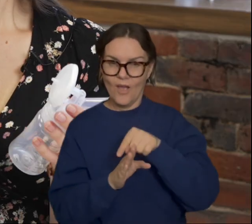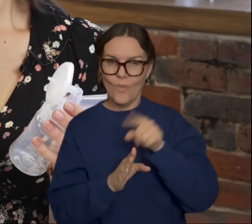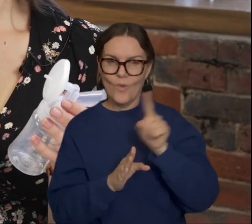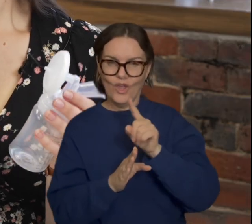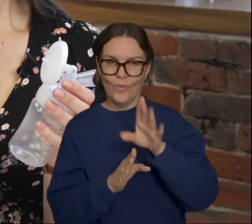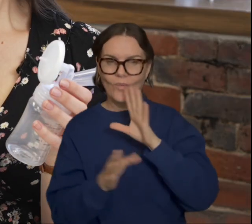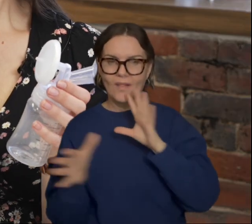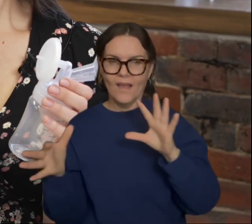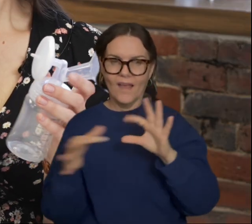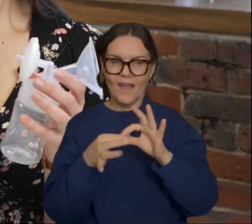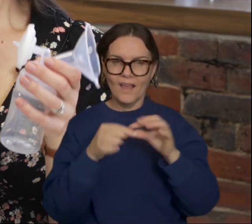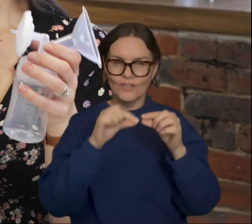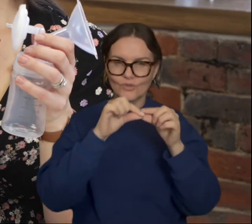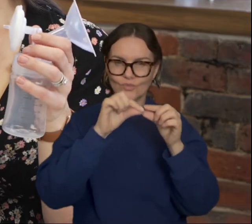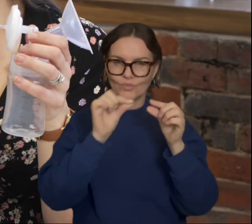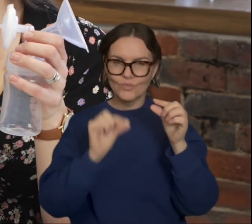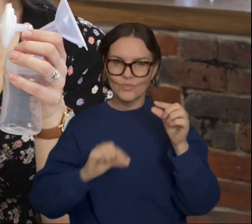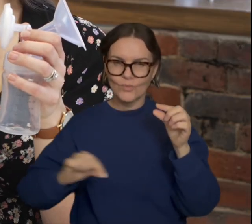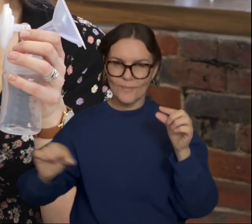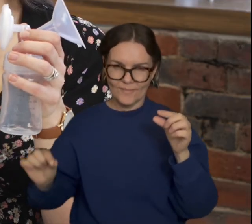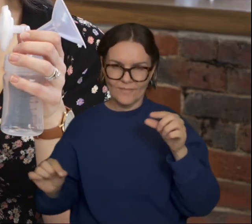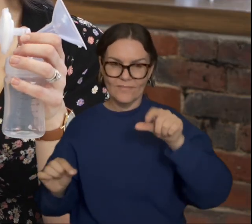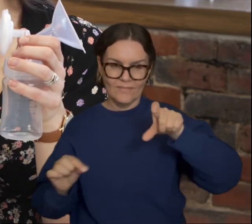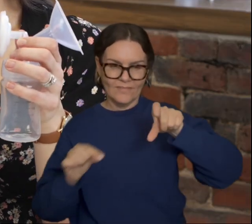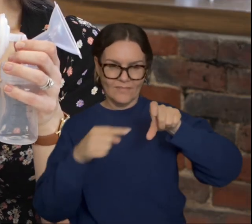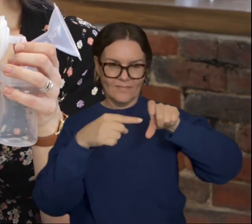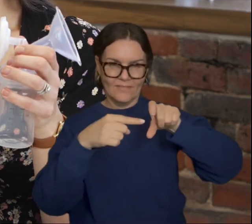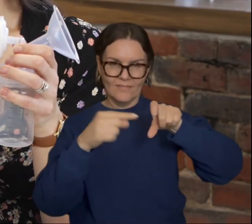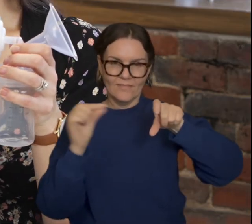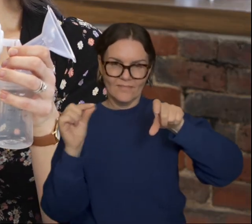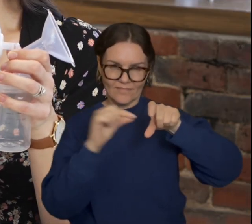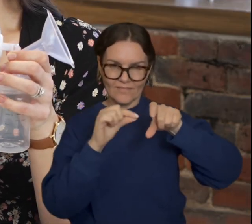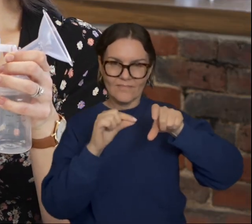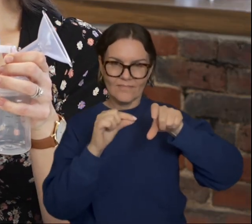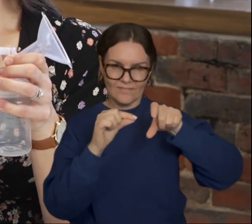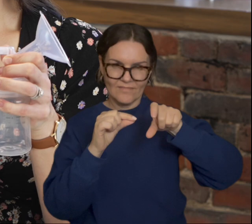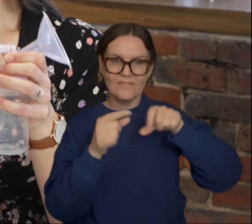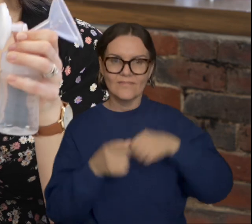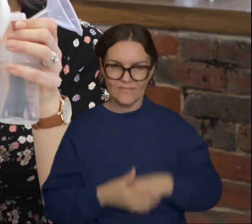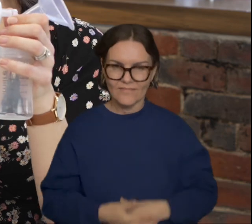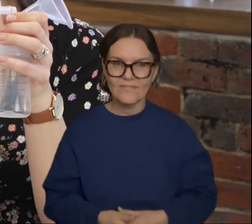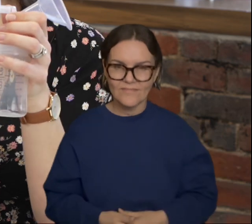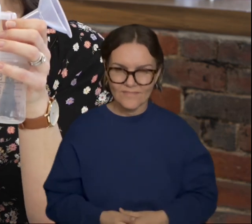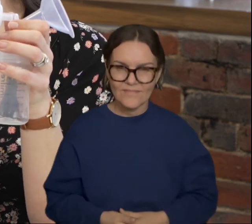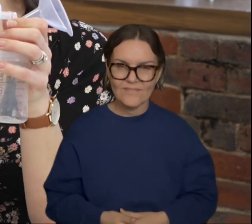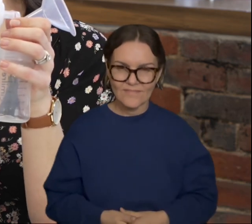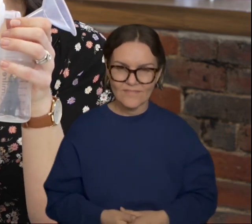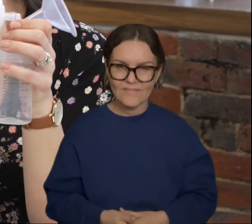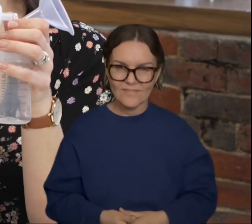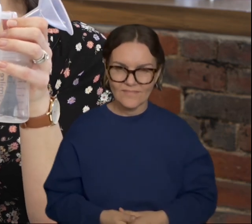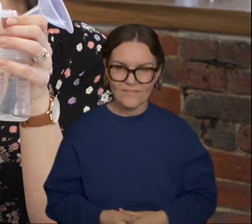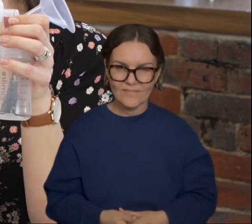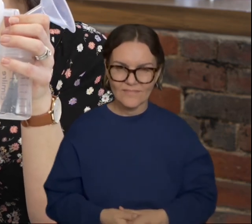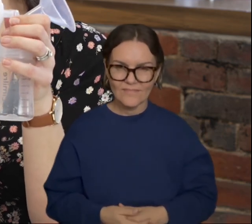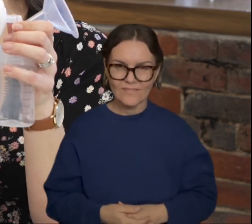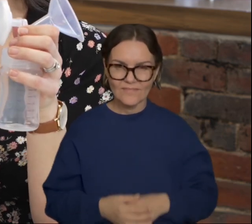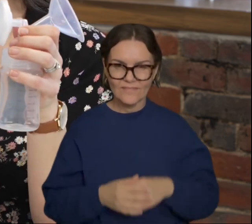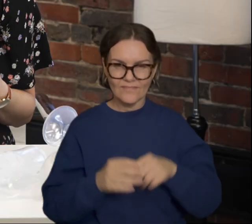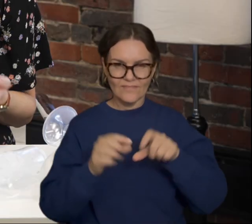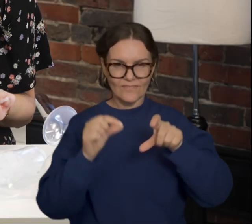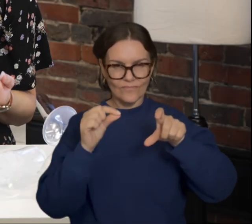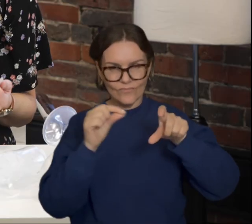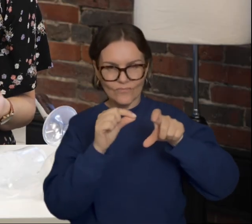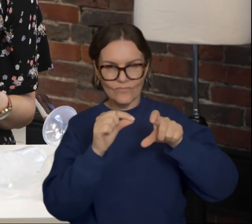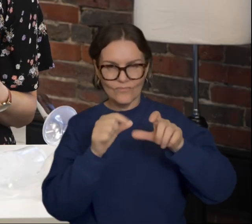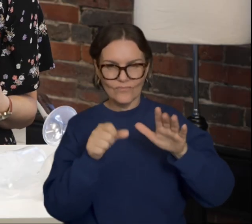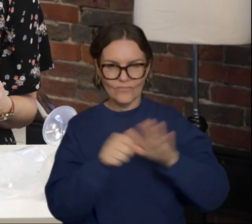faces, because the other side is where your tubing is going to connect. And now your tubing also connects all the way to the wall.